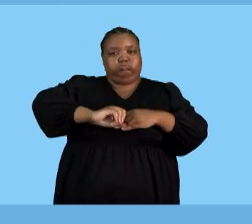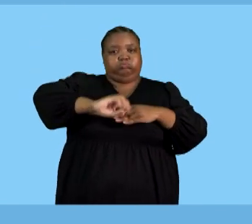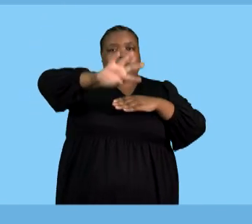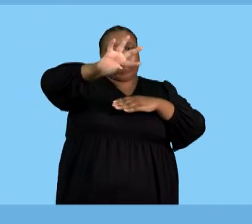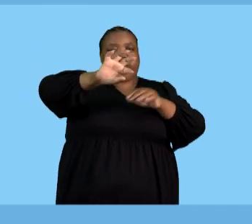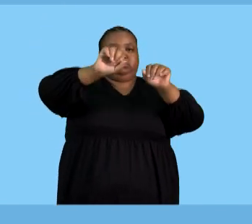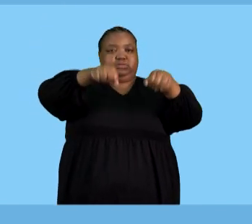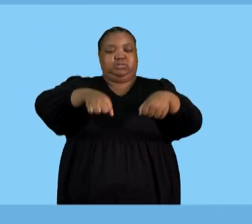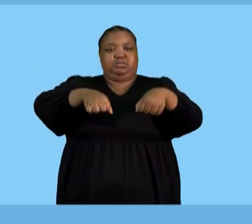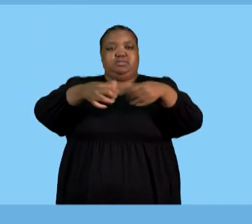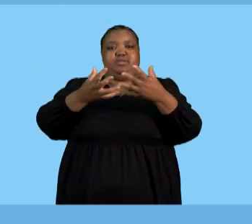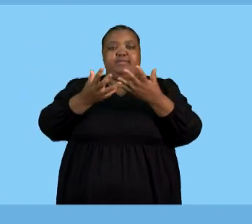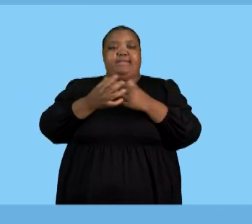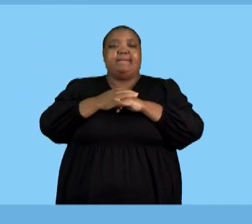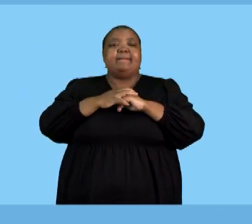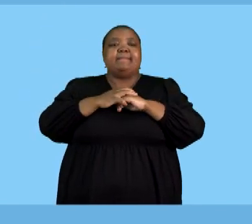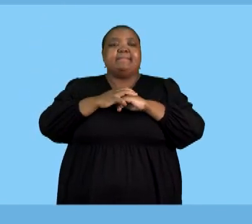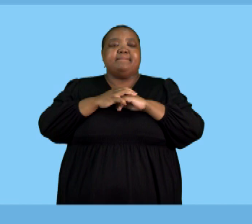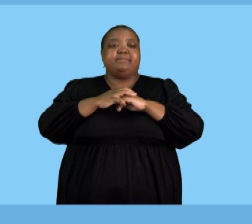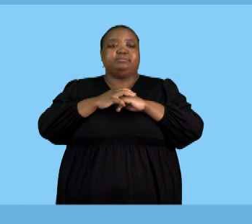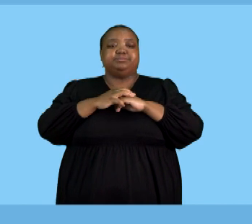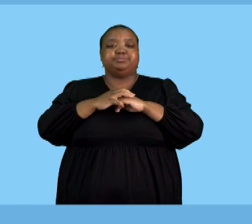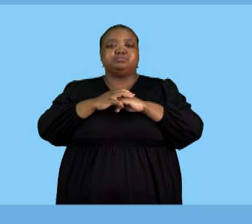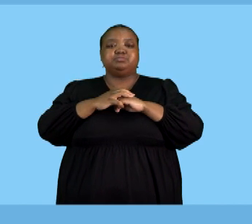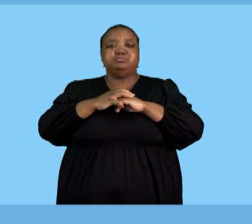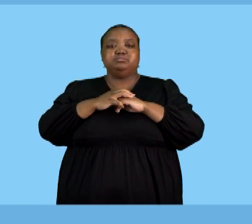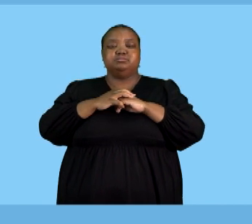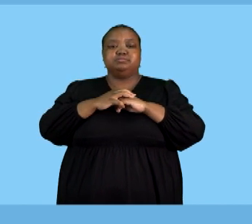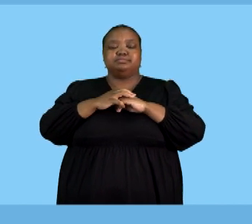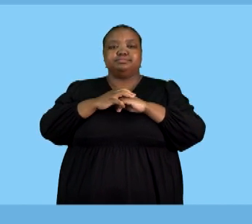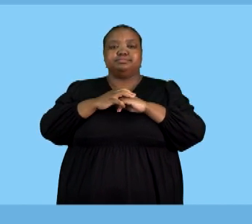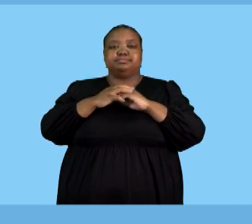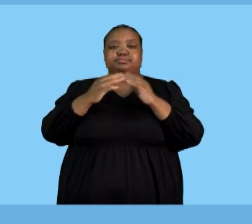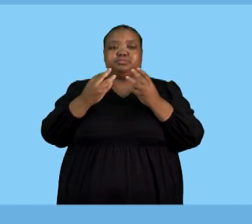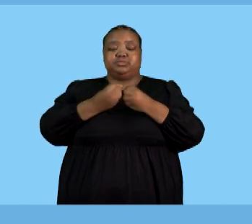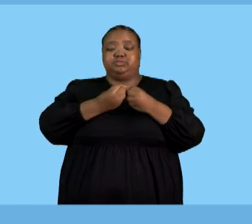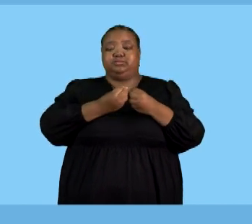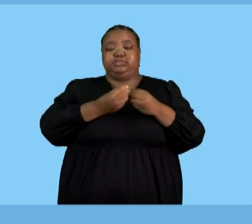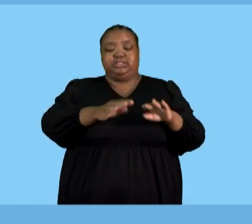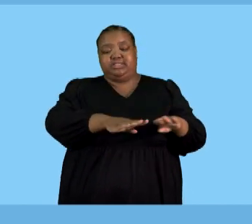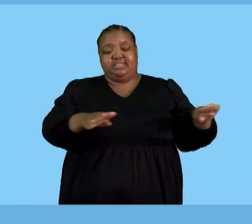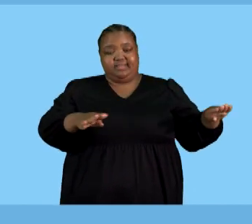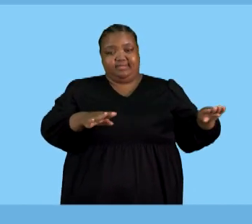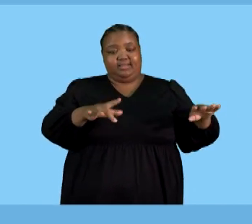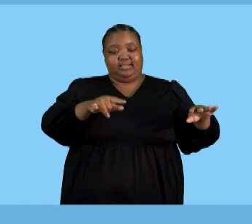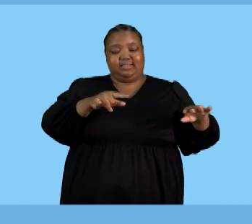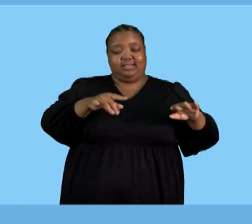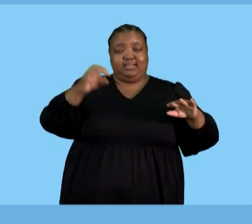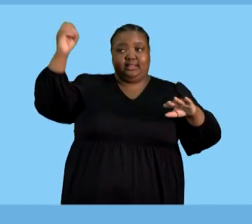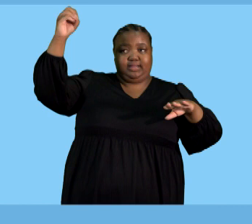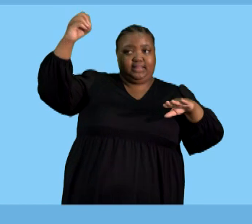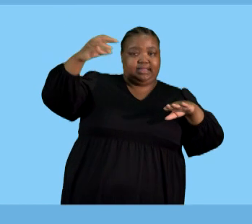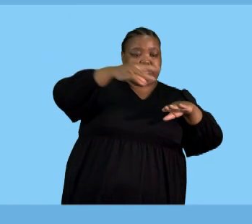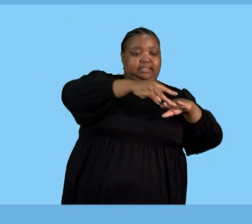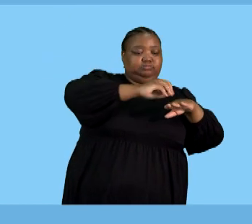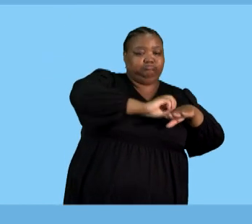because of the reflection or the bouncing back of that particular light from a surface. So most surfaces,